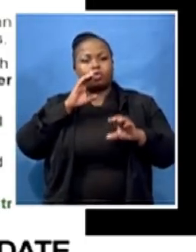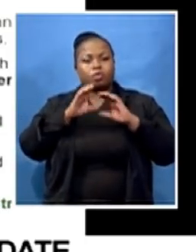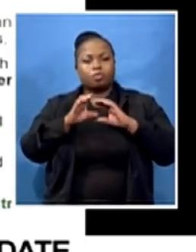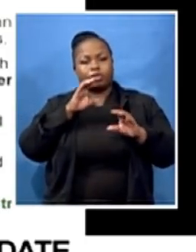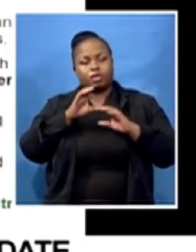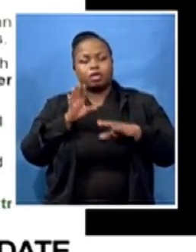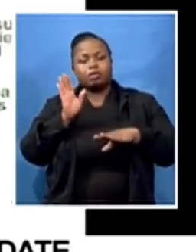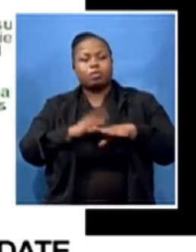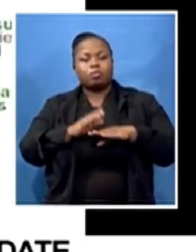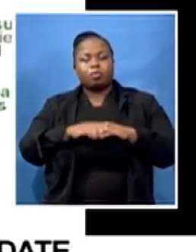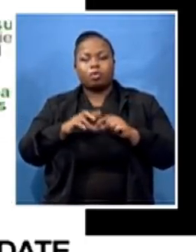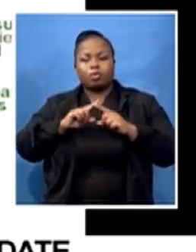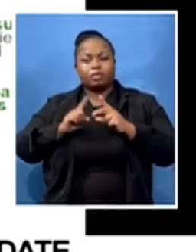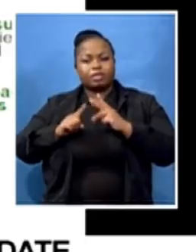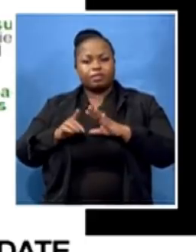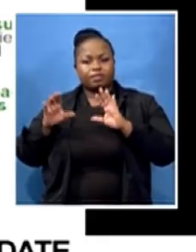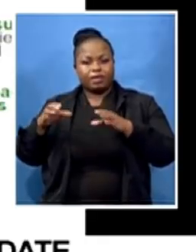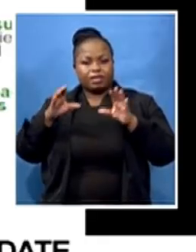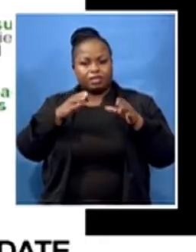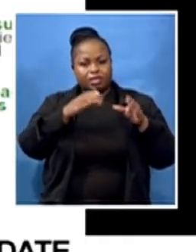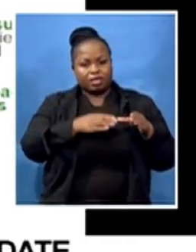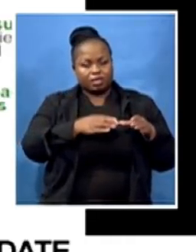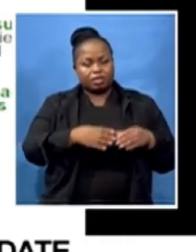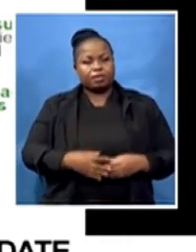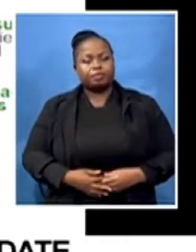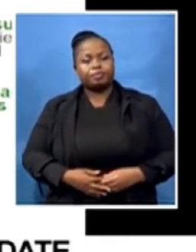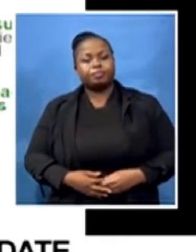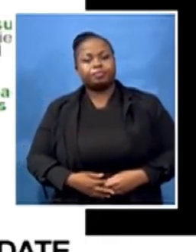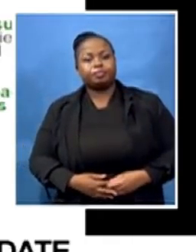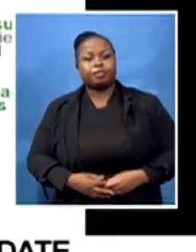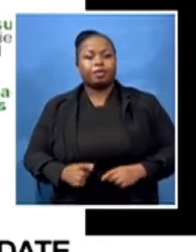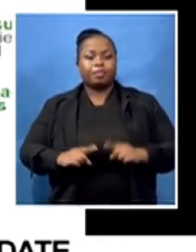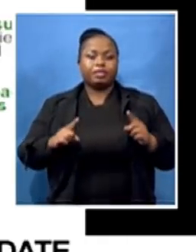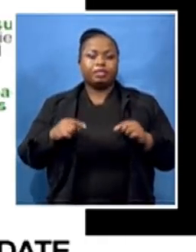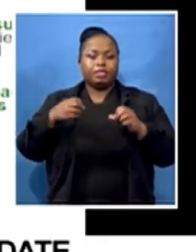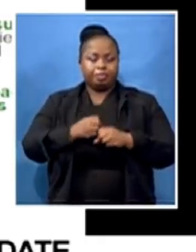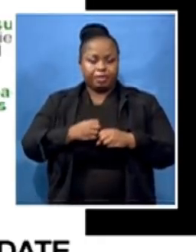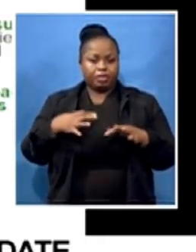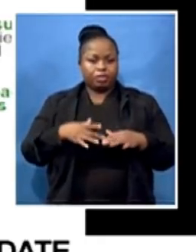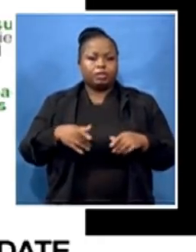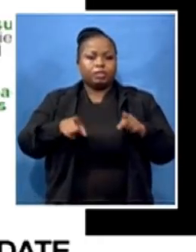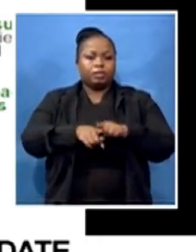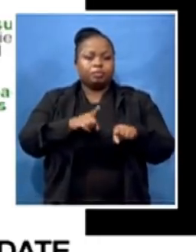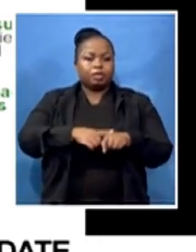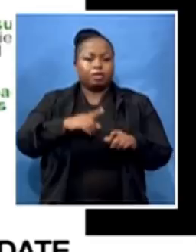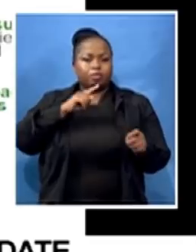not only at the beginning, but even as we change to level 3, there's been lots